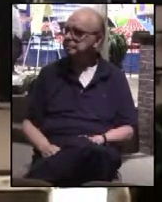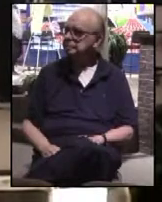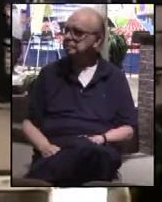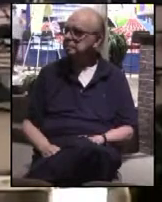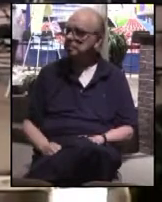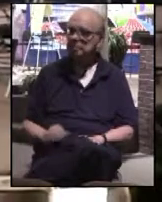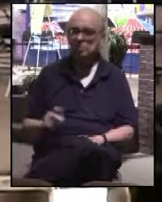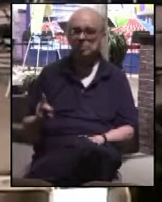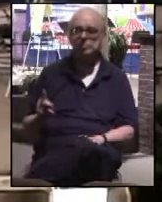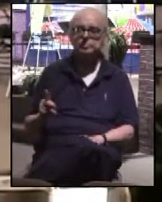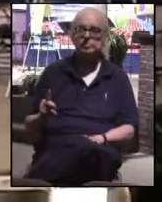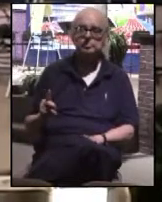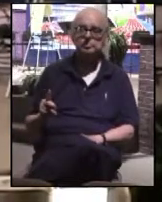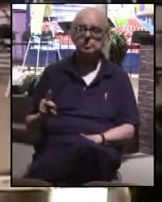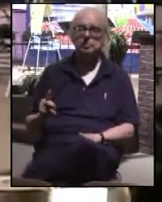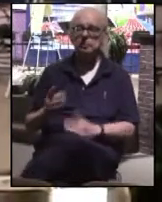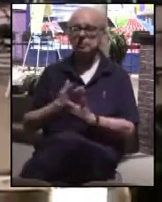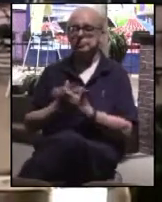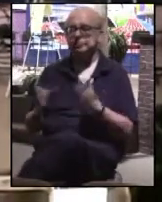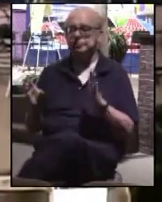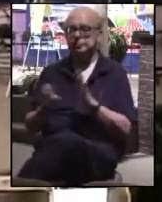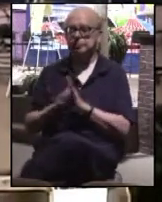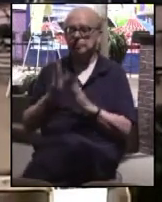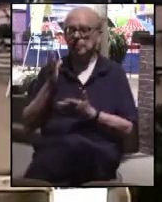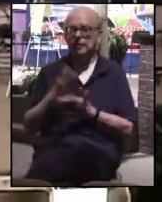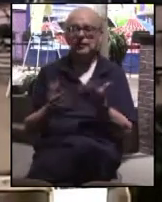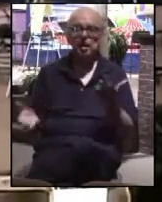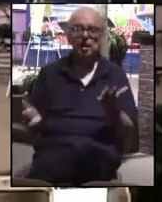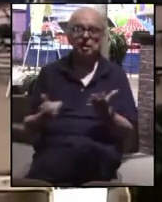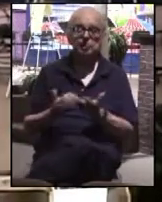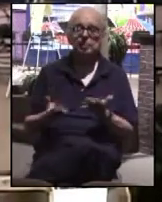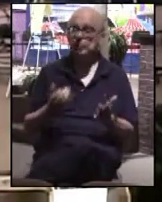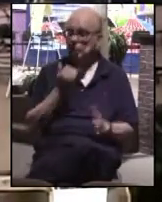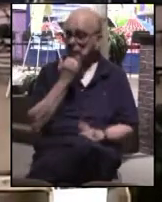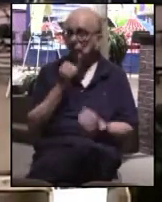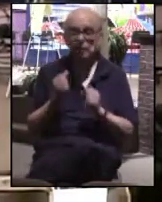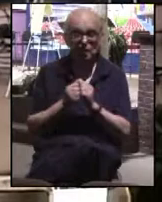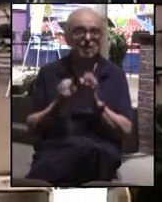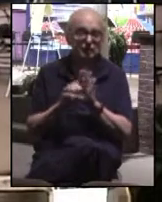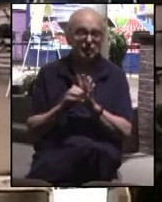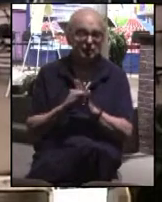okay with every one of these we could probably find something wrong right